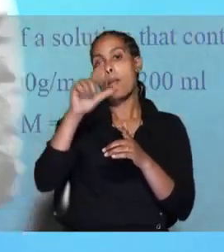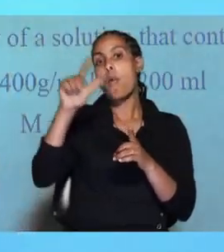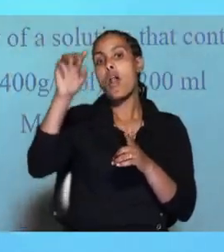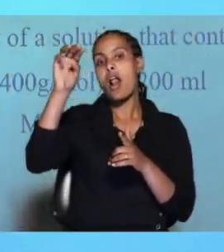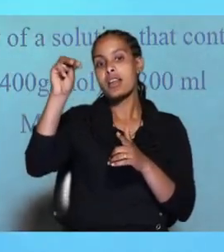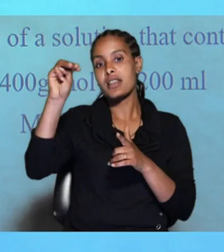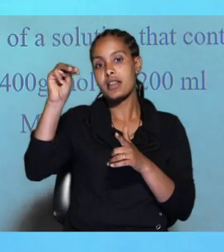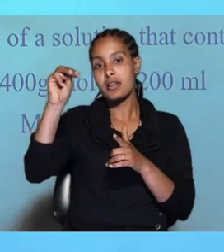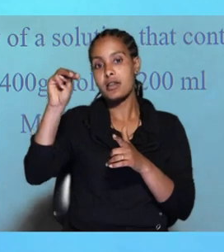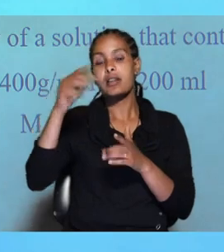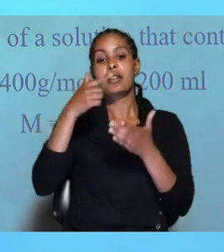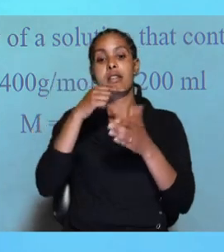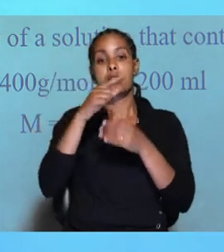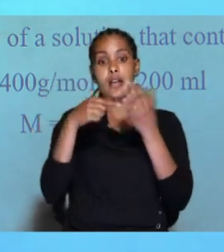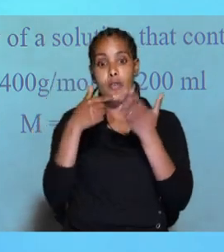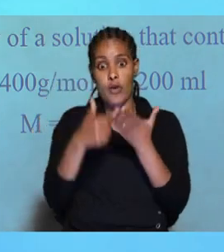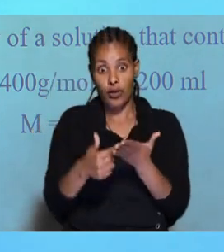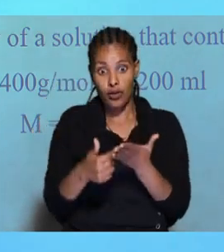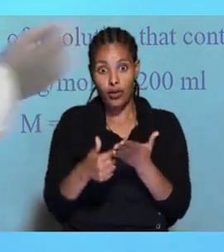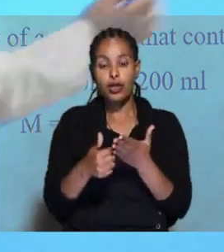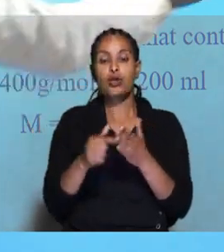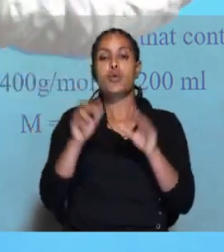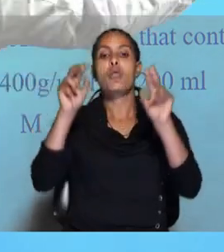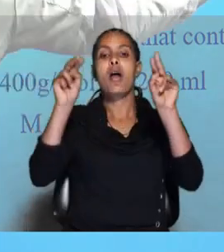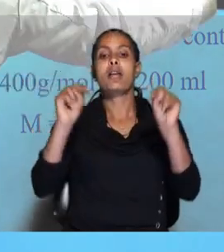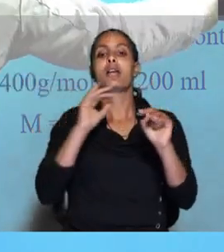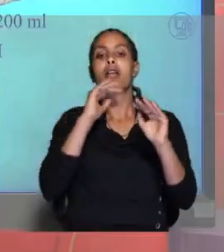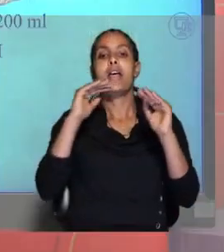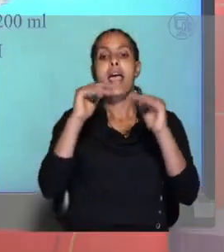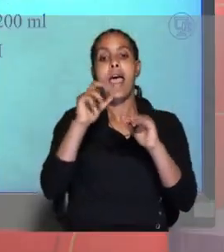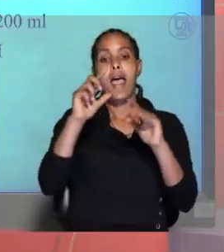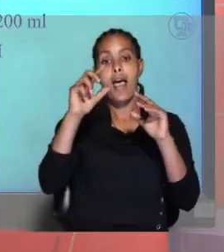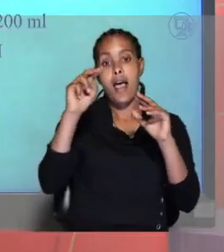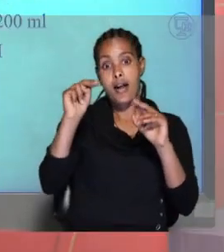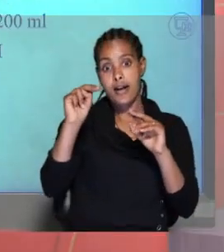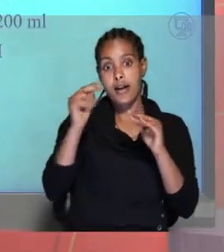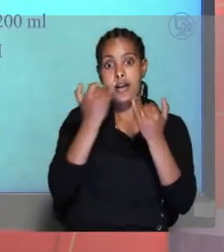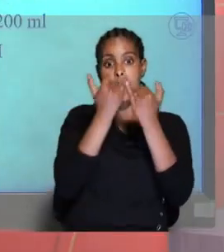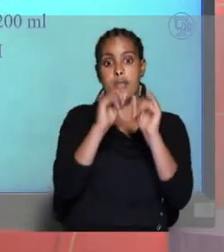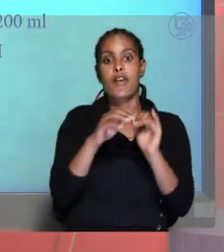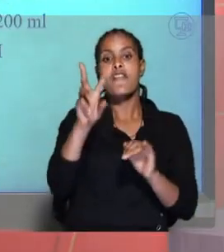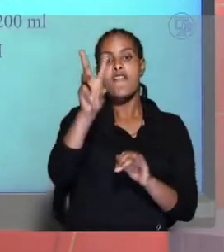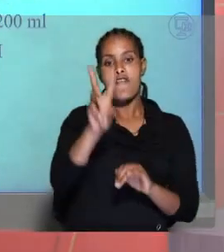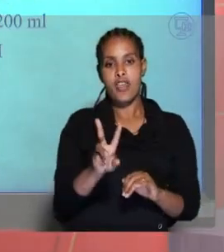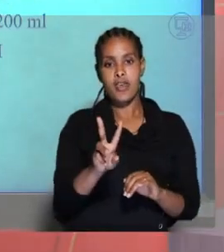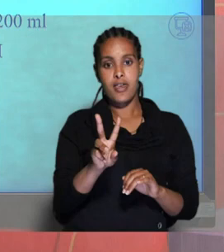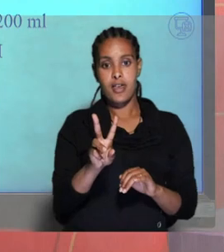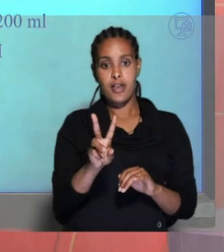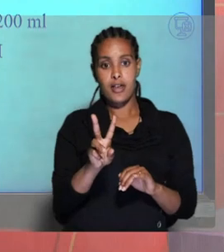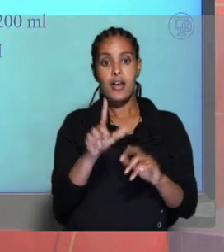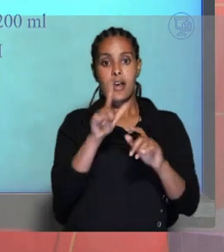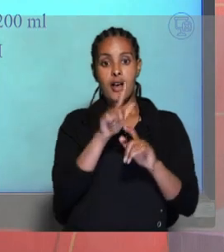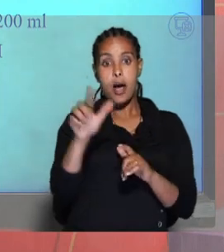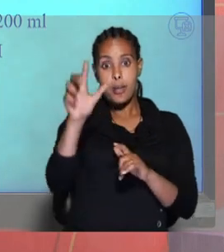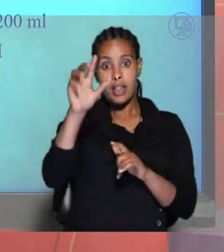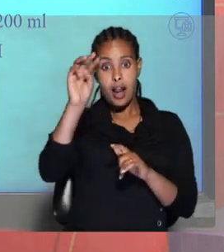the solution. Therefore, normality equal N divided by V is molarity. Molarity capital M times